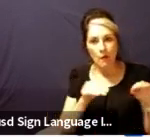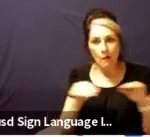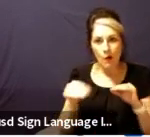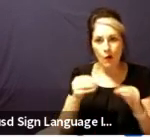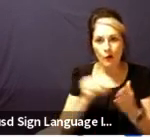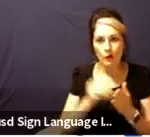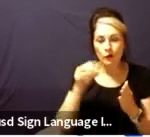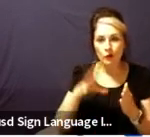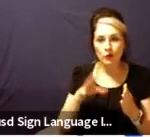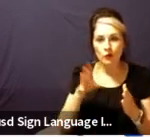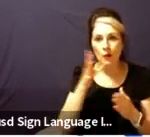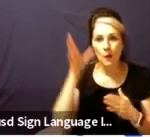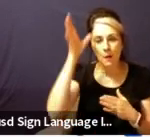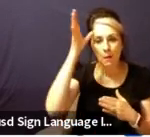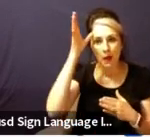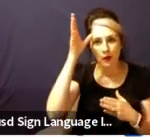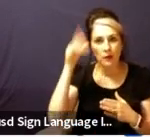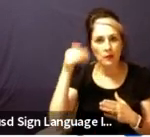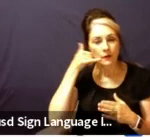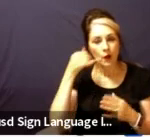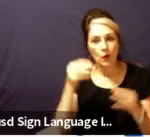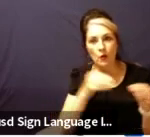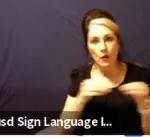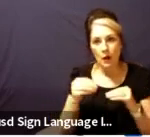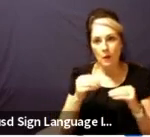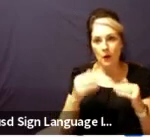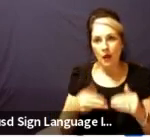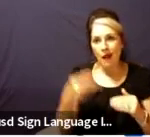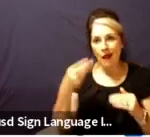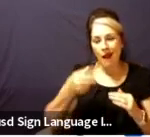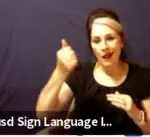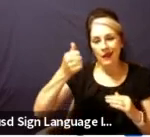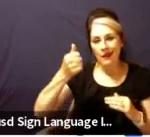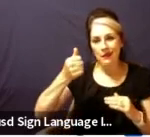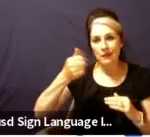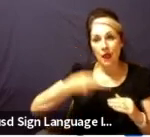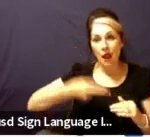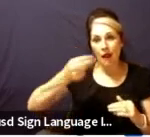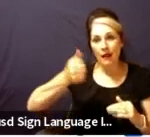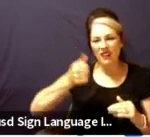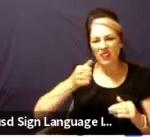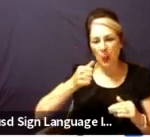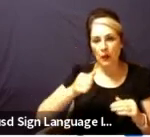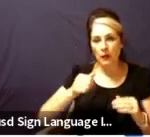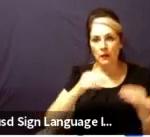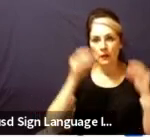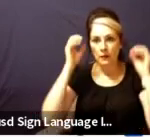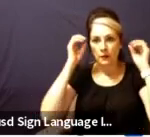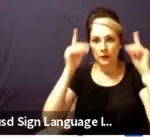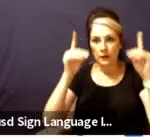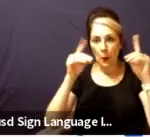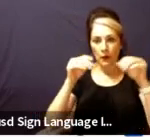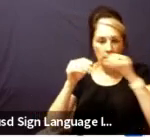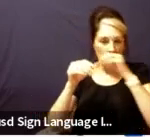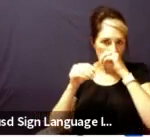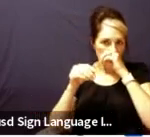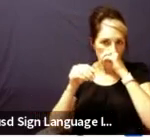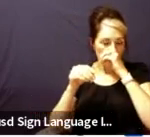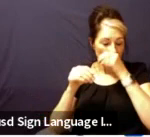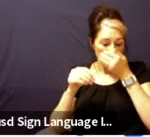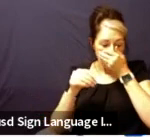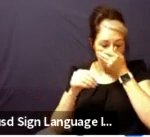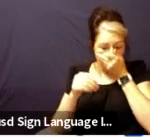highest education level. Please note that any changes to the address does not necessarily change